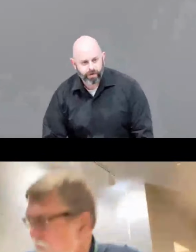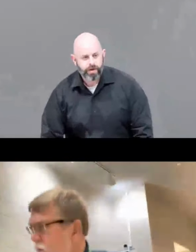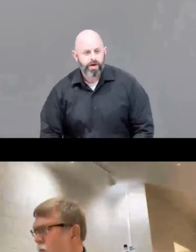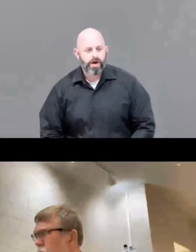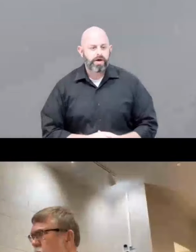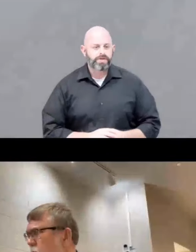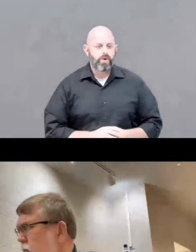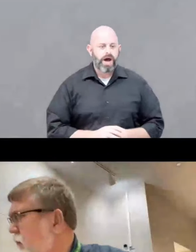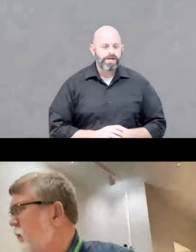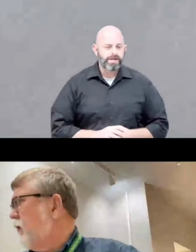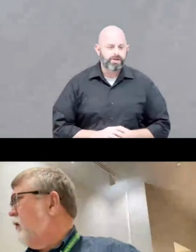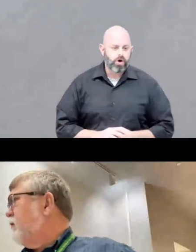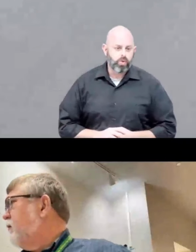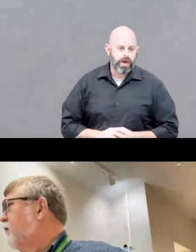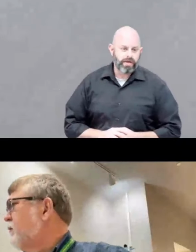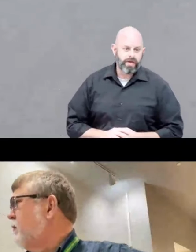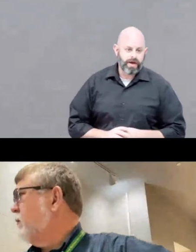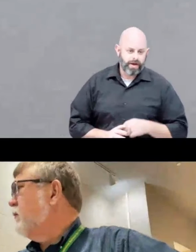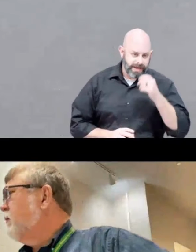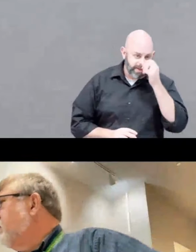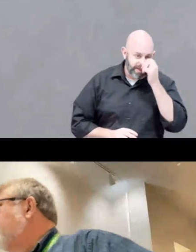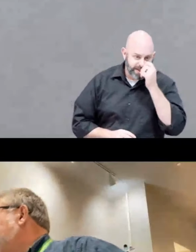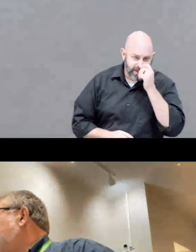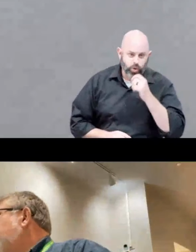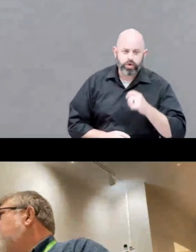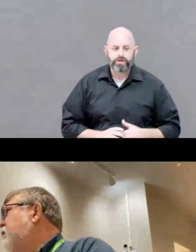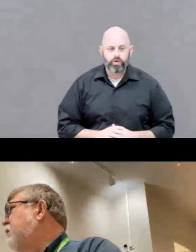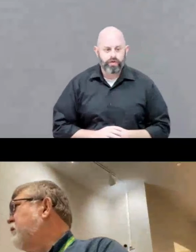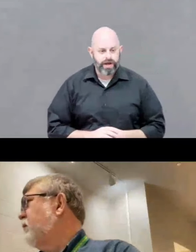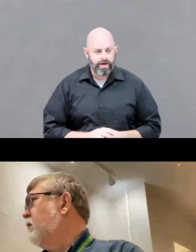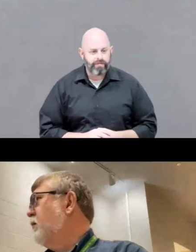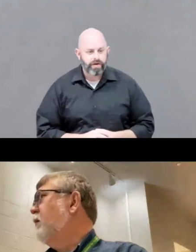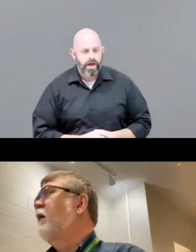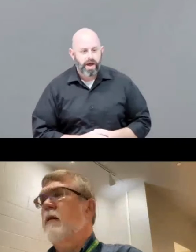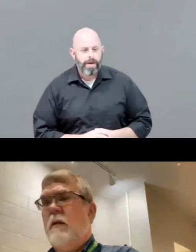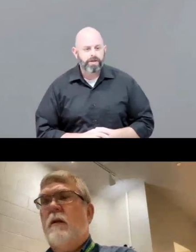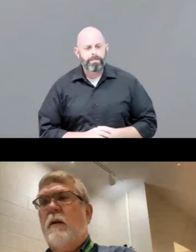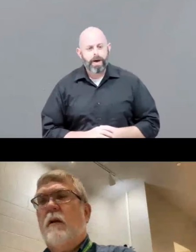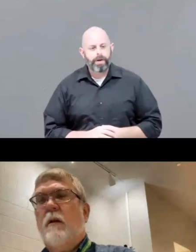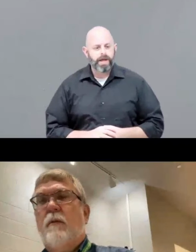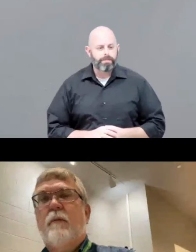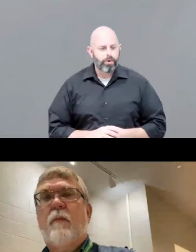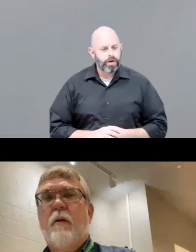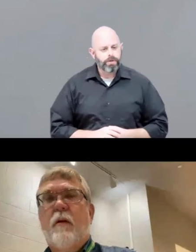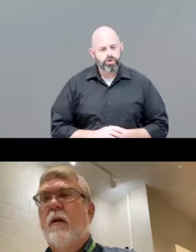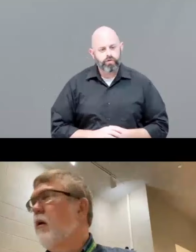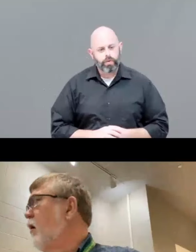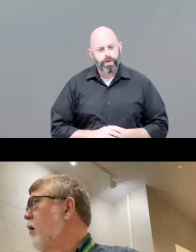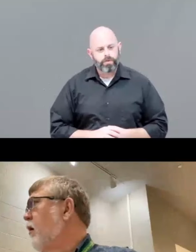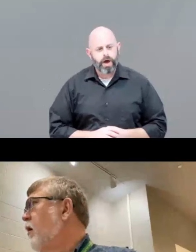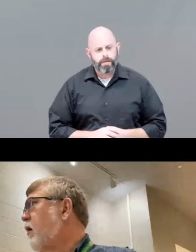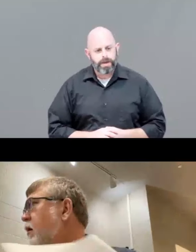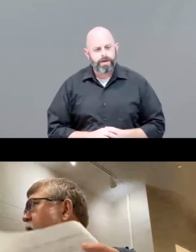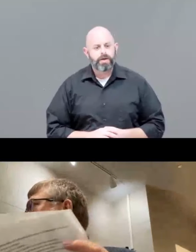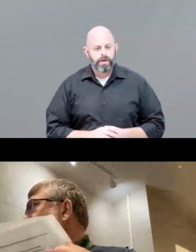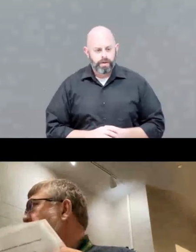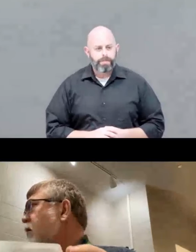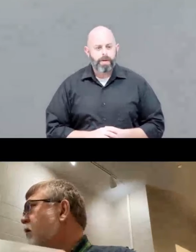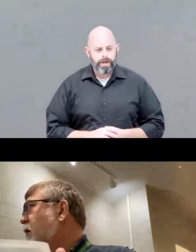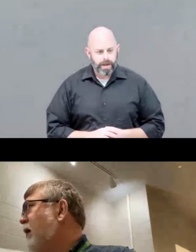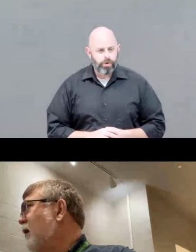very brief. So I did talk with NCSD, North Carolina School for the Deaf, about the public input. I'm not sure if you remember the